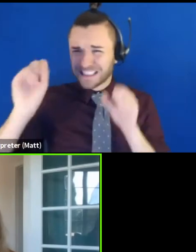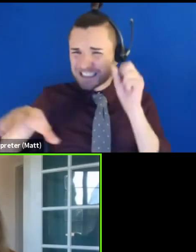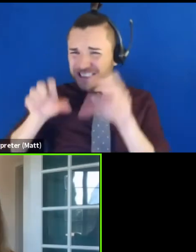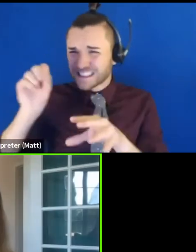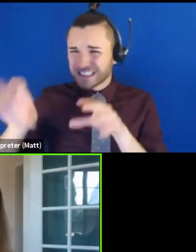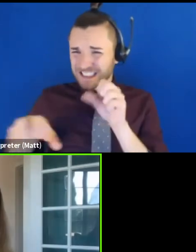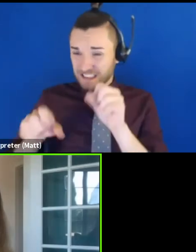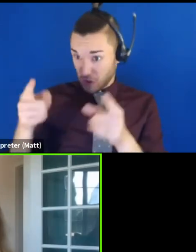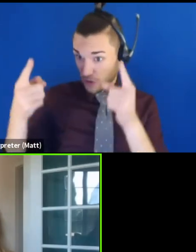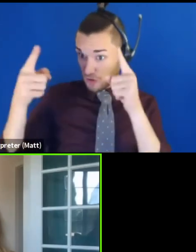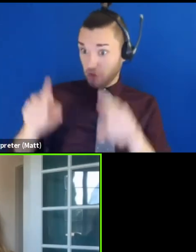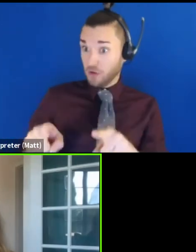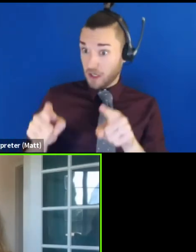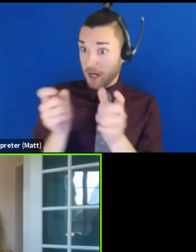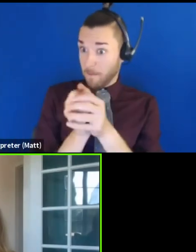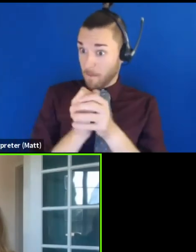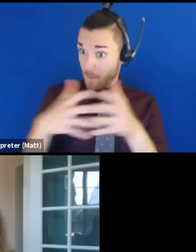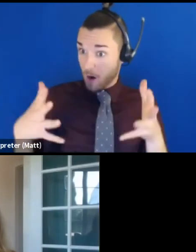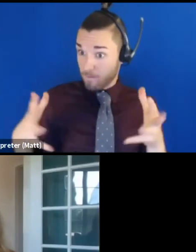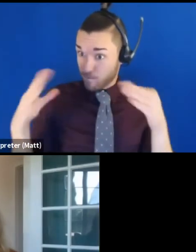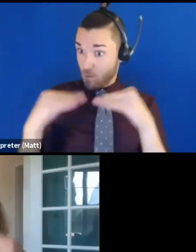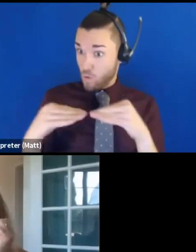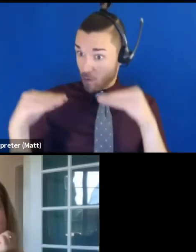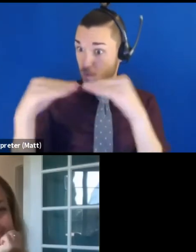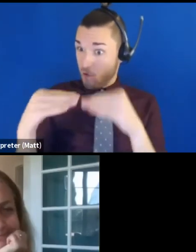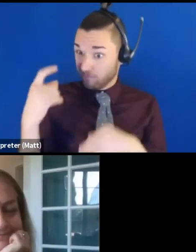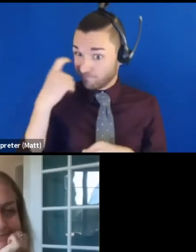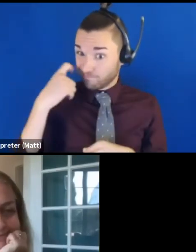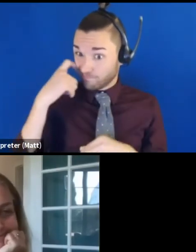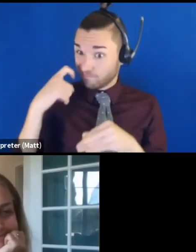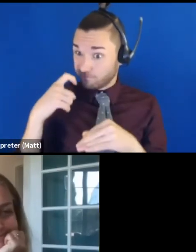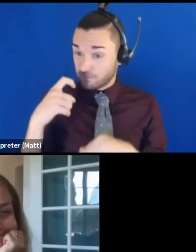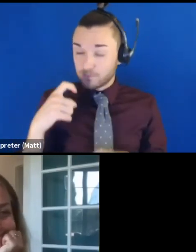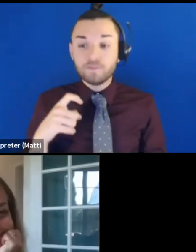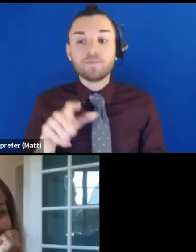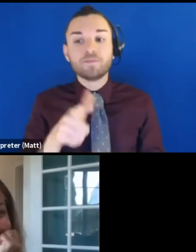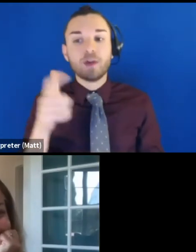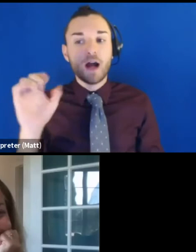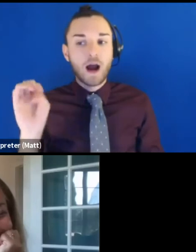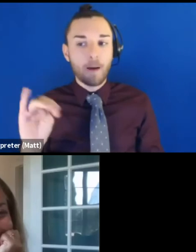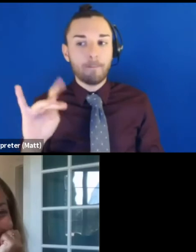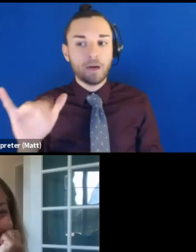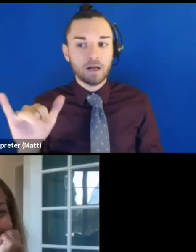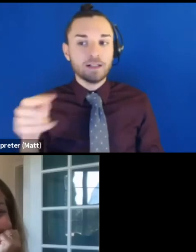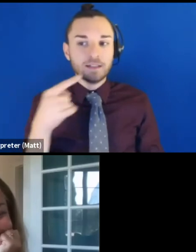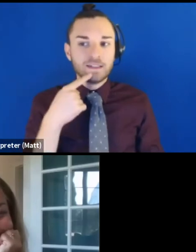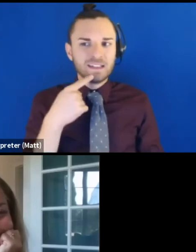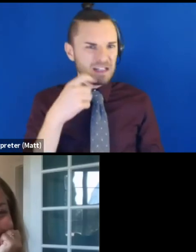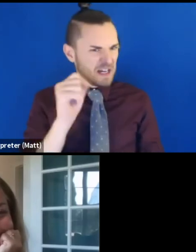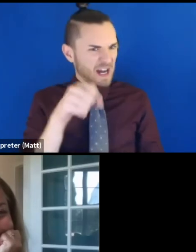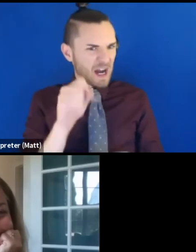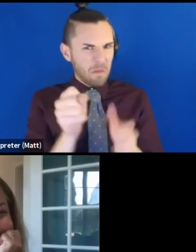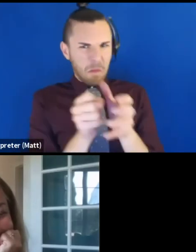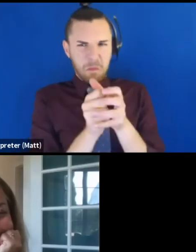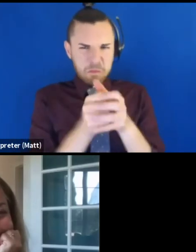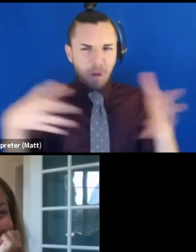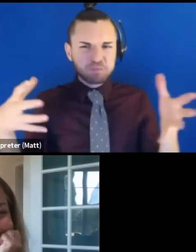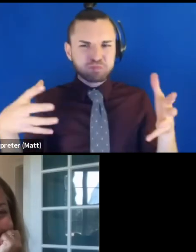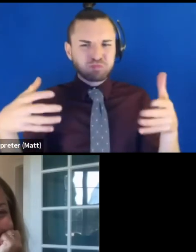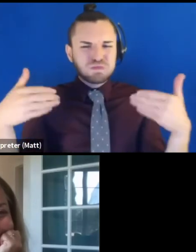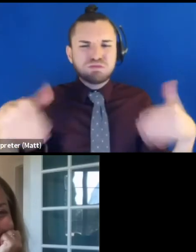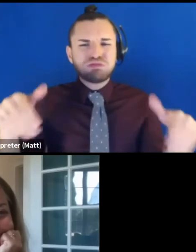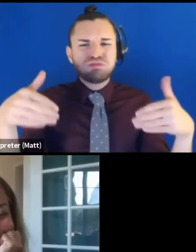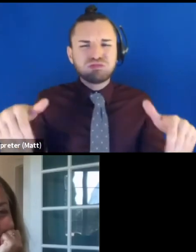this is unprecedented? Well, I think that there is a tremendous boom. I mean, there's actually been a boom in